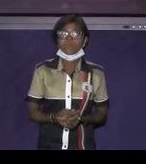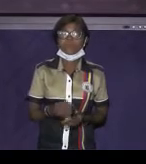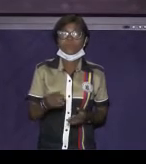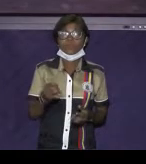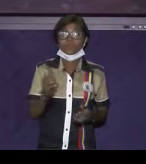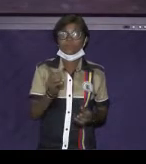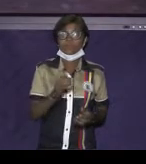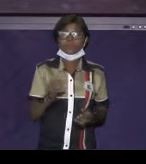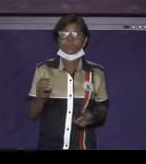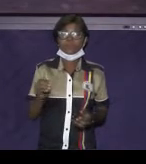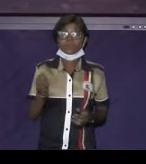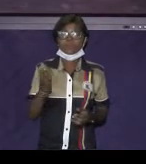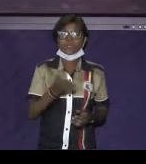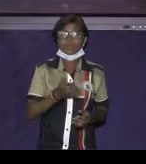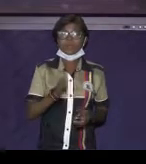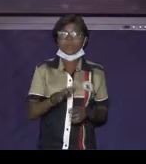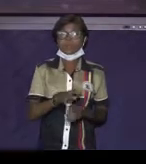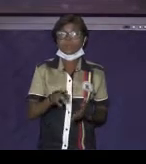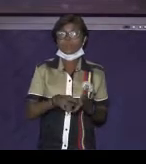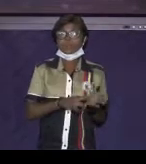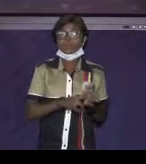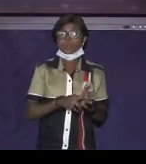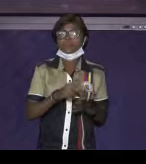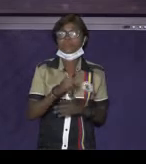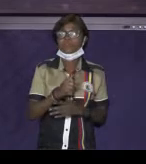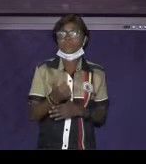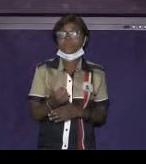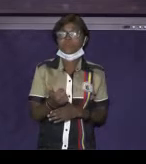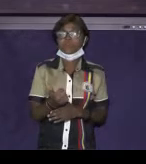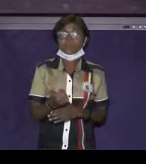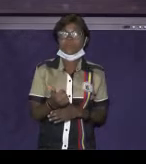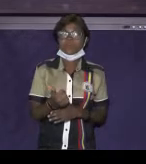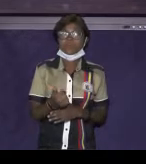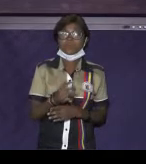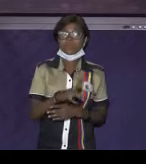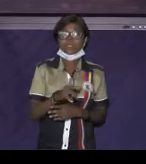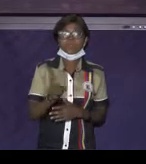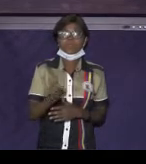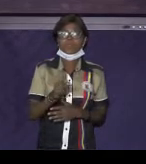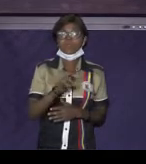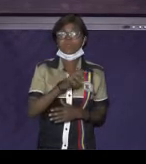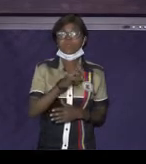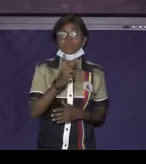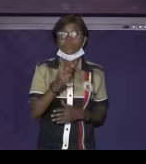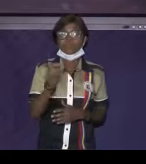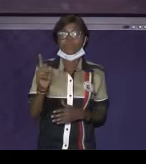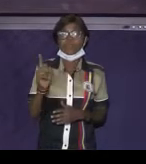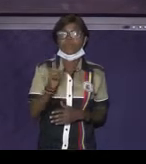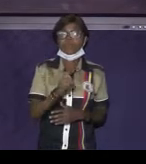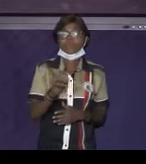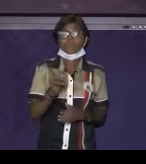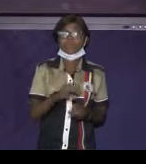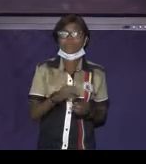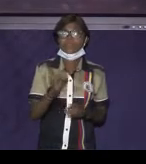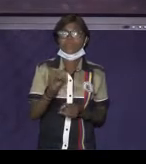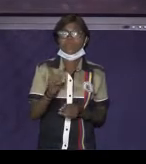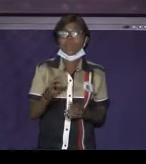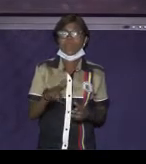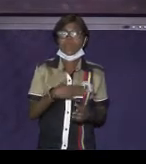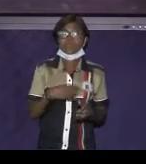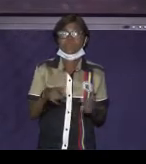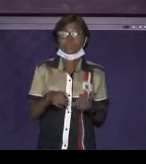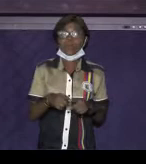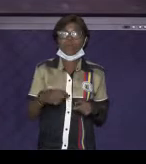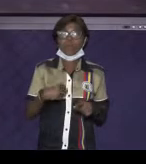2 zeros here cancel 2 zeros here. 36 goes here 1, 36 goes here 1, here 0. And